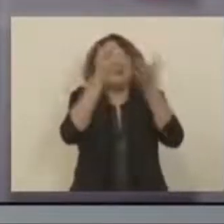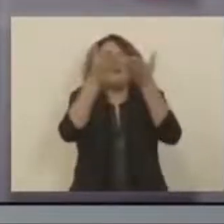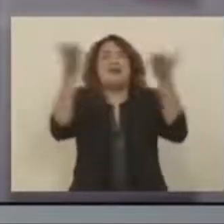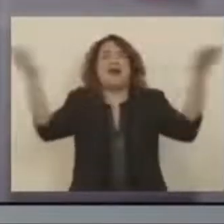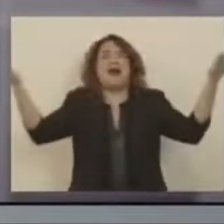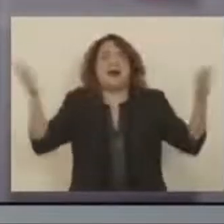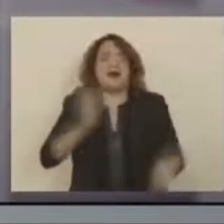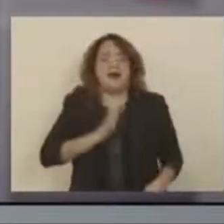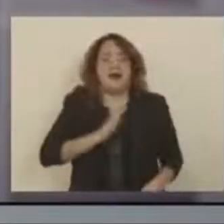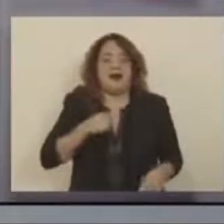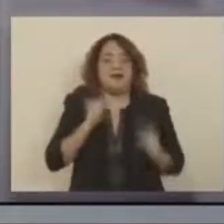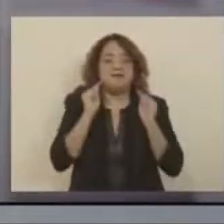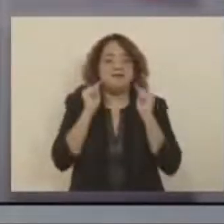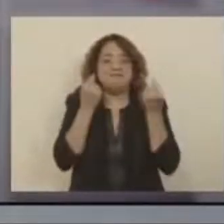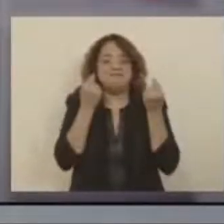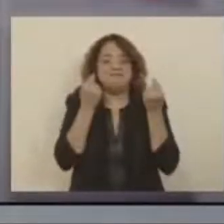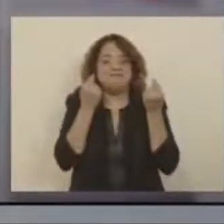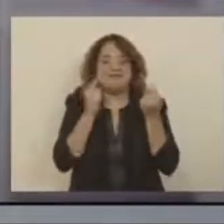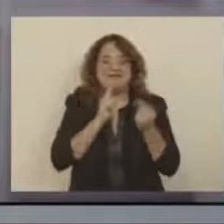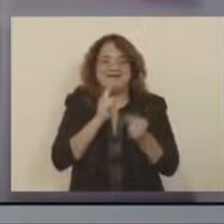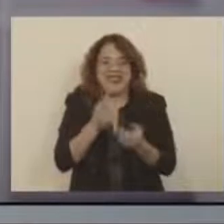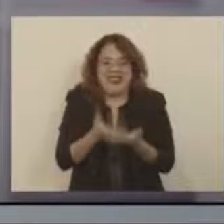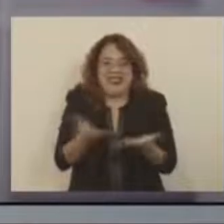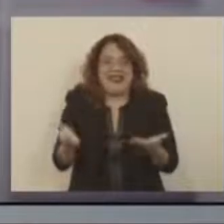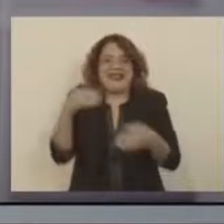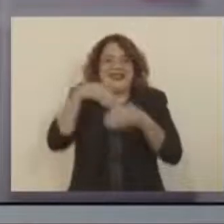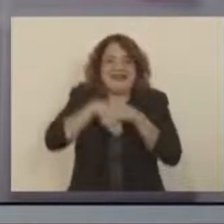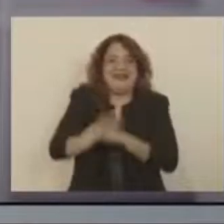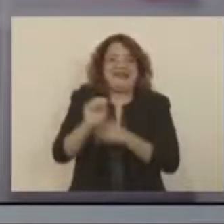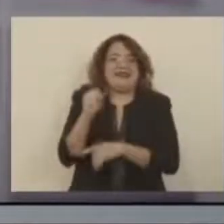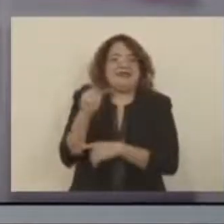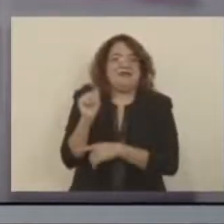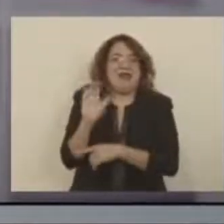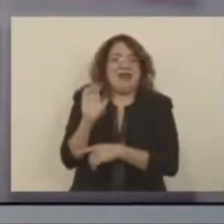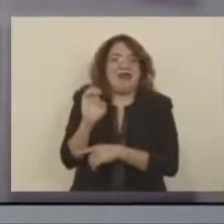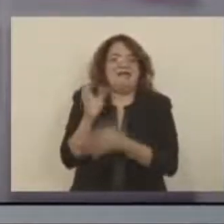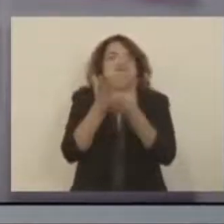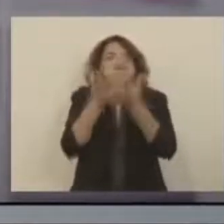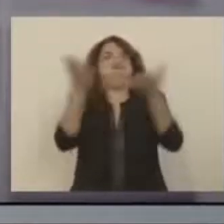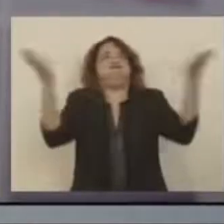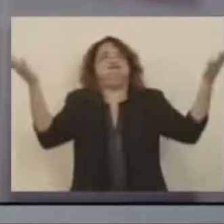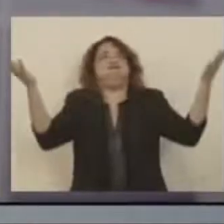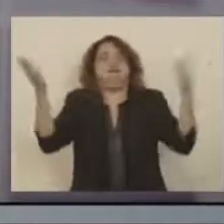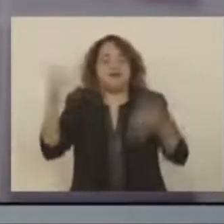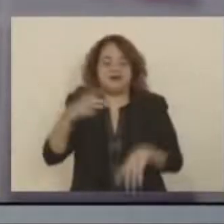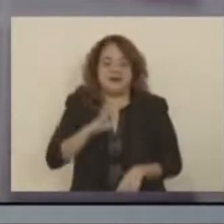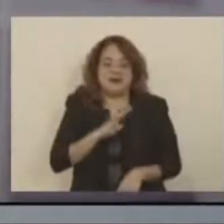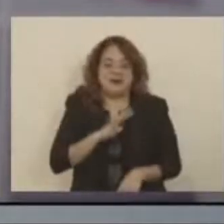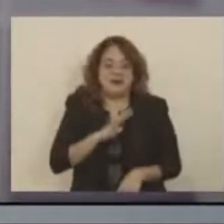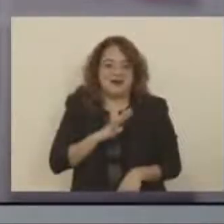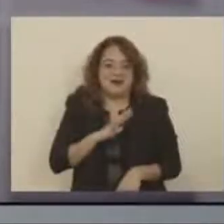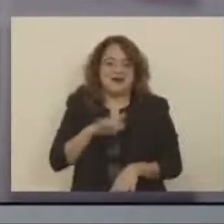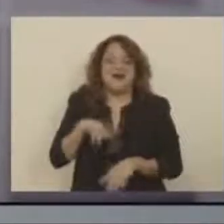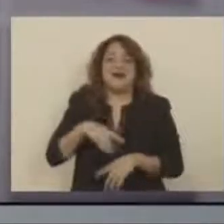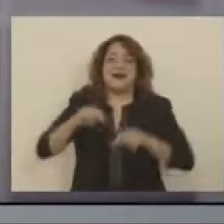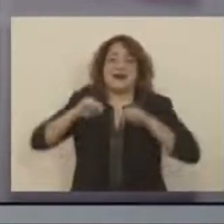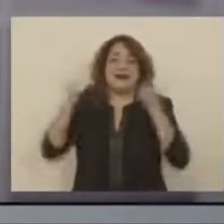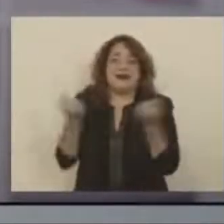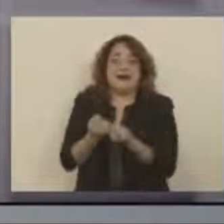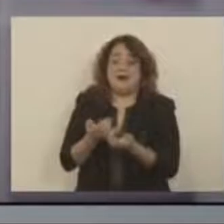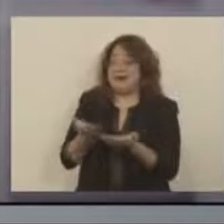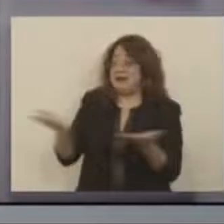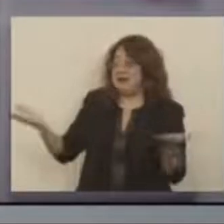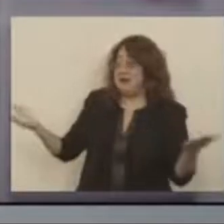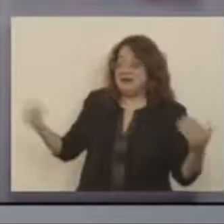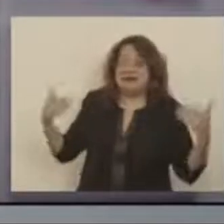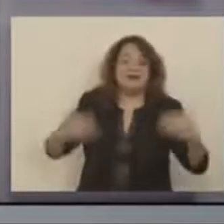a little smile on my face. And really, in addition to that, the team here is awesome, and I really